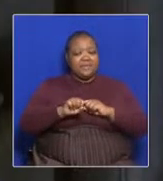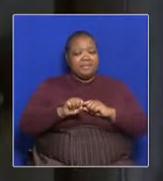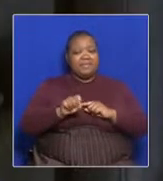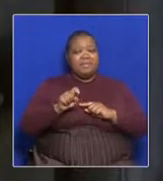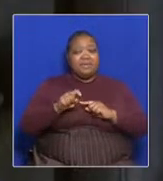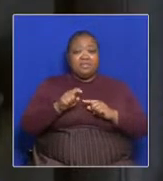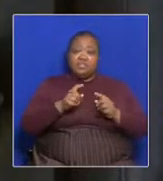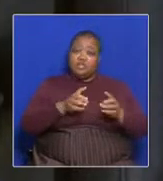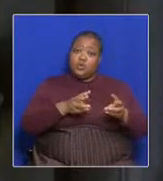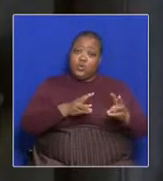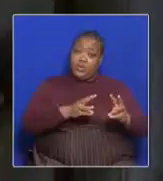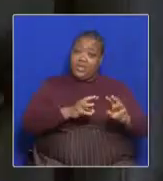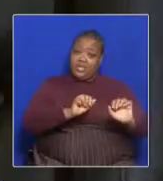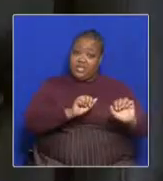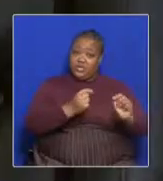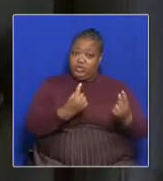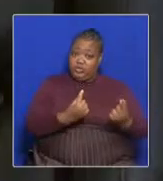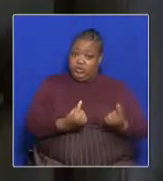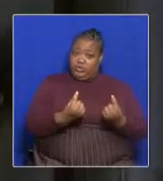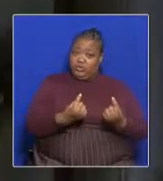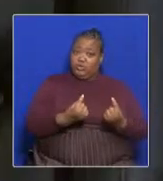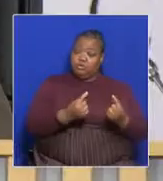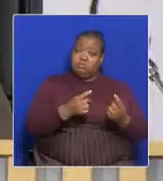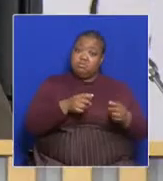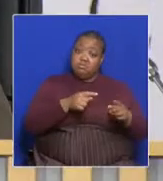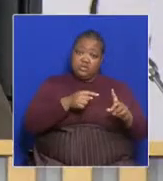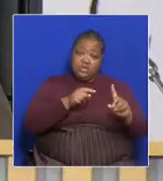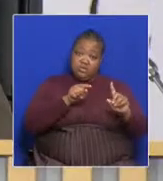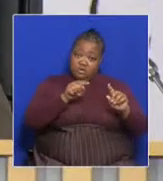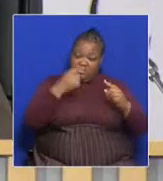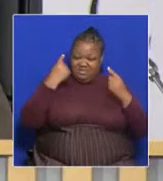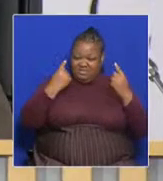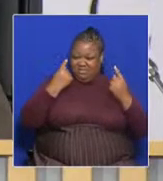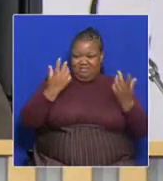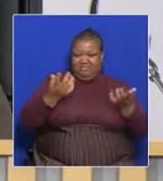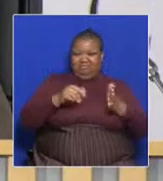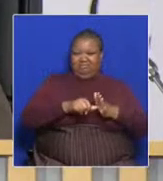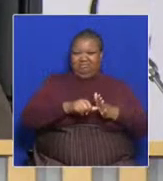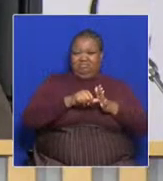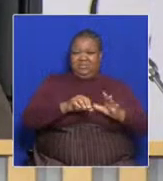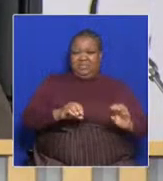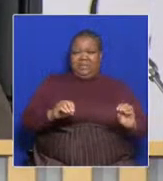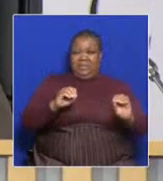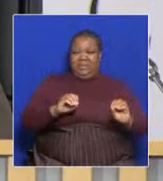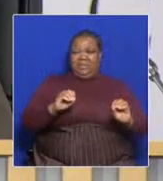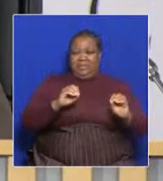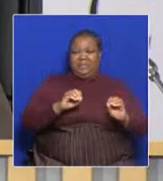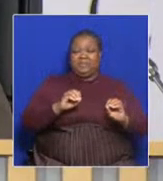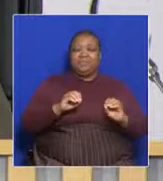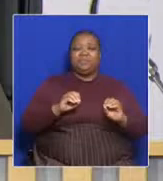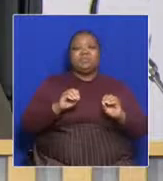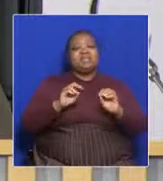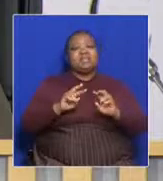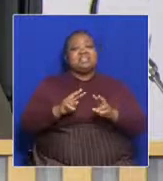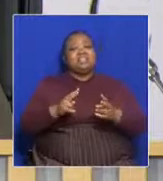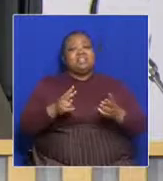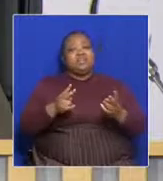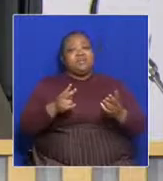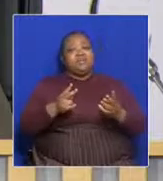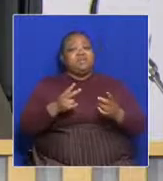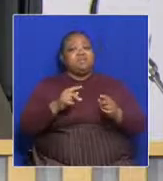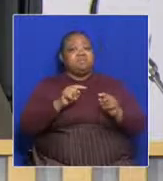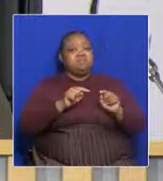and according to you it was of no consequence, it's a different subject for criticism, however we choose